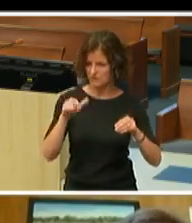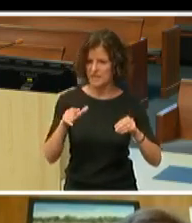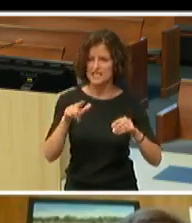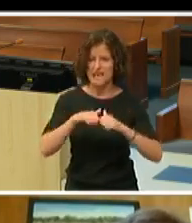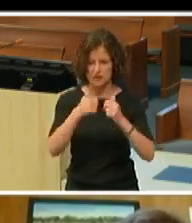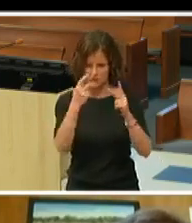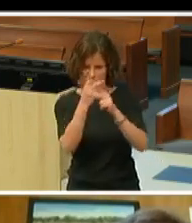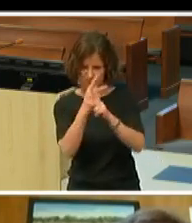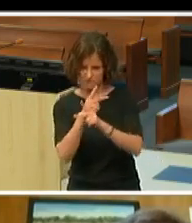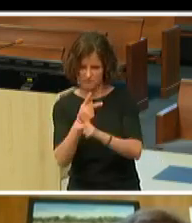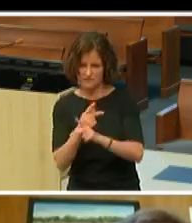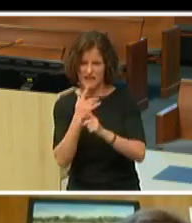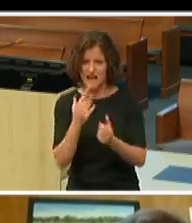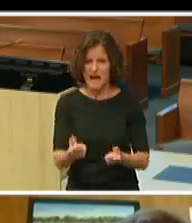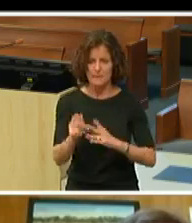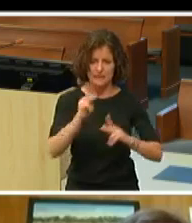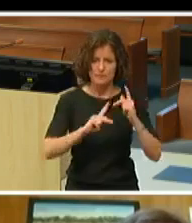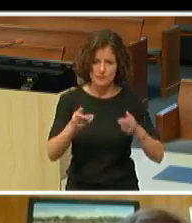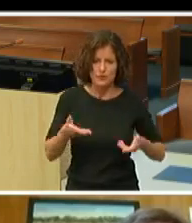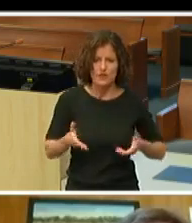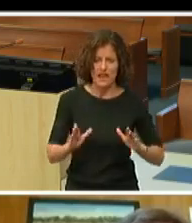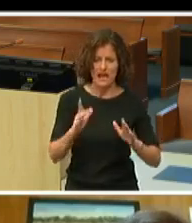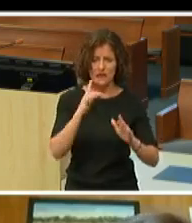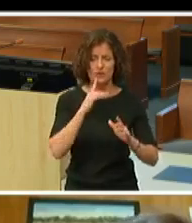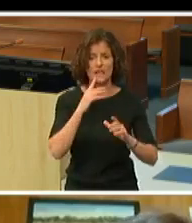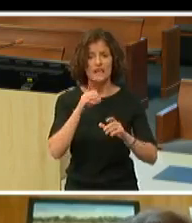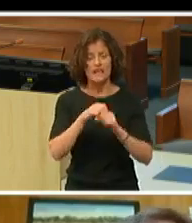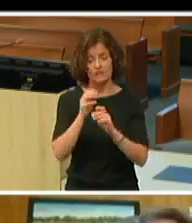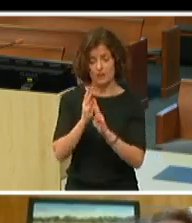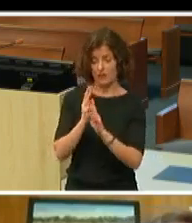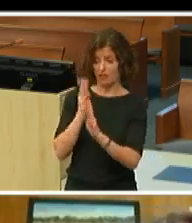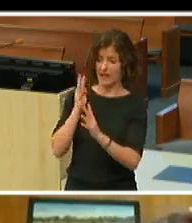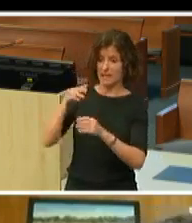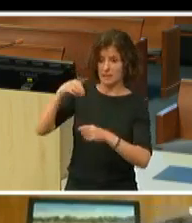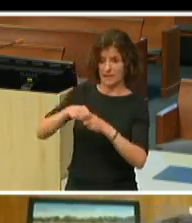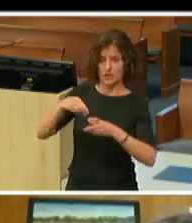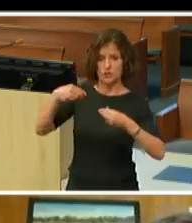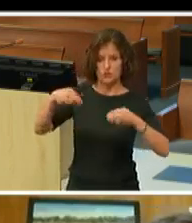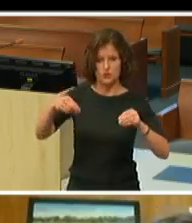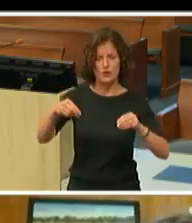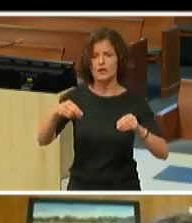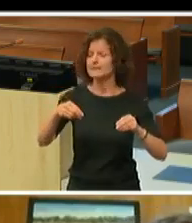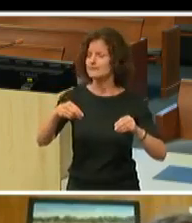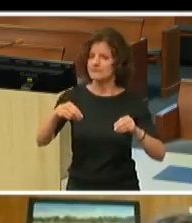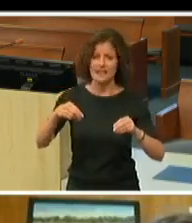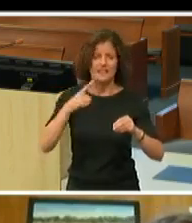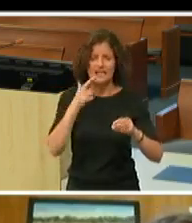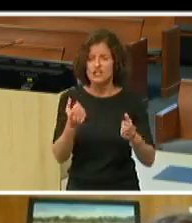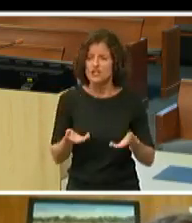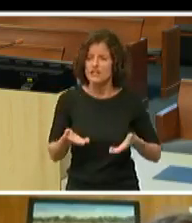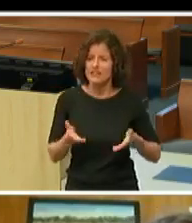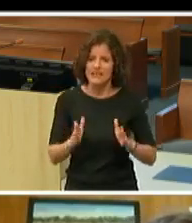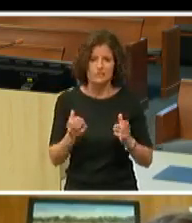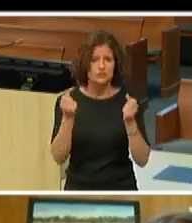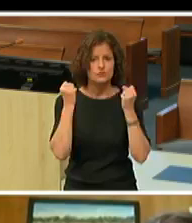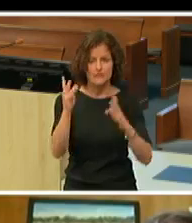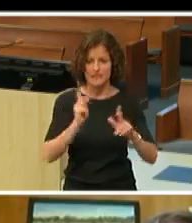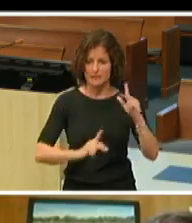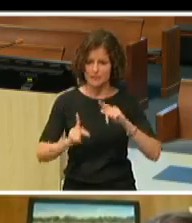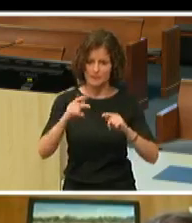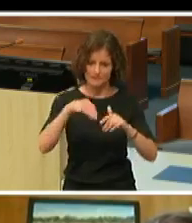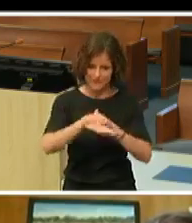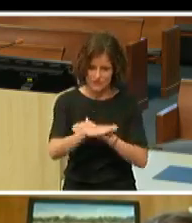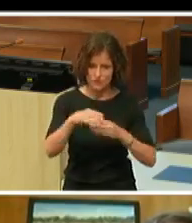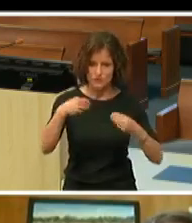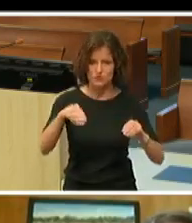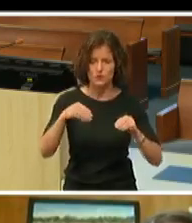that's how you sort of optimize the situation. If they're queuing up inside the store, then you're letting too many people in. And